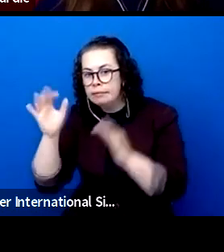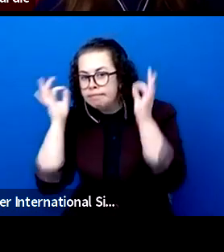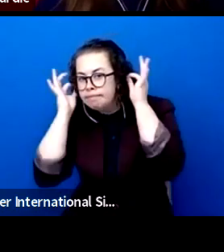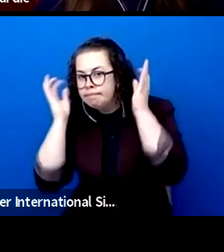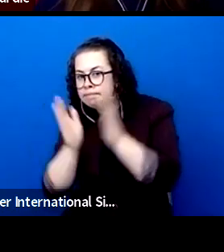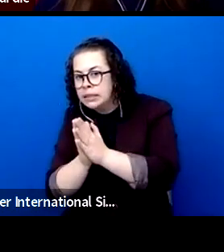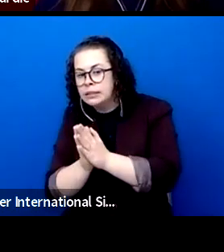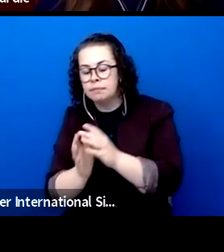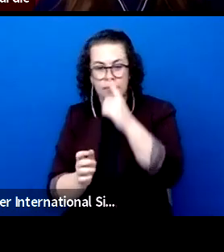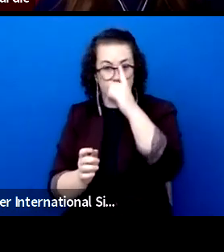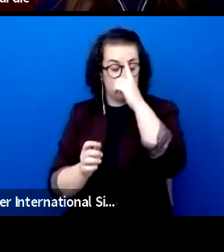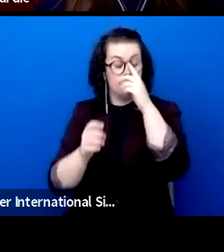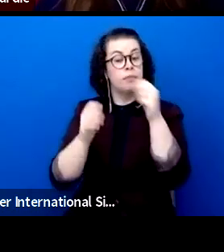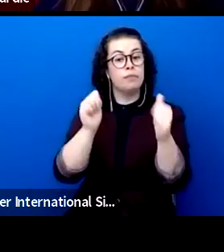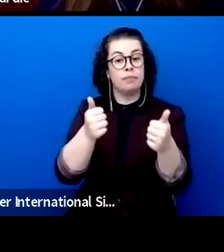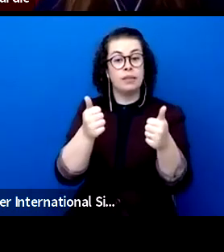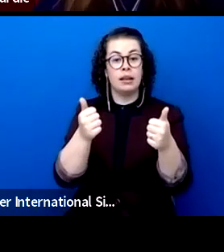So